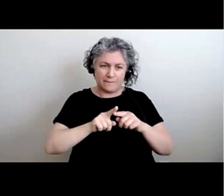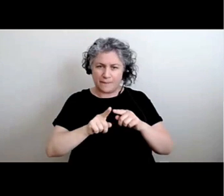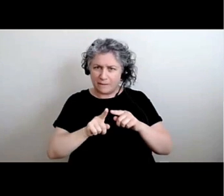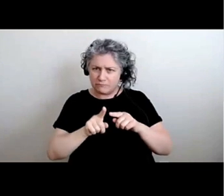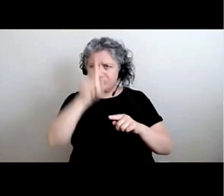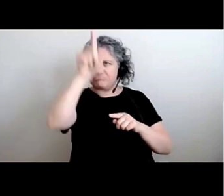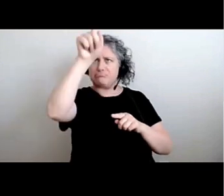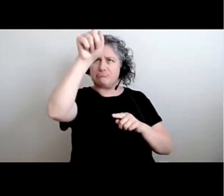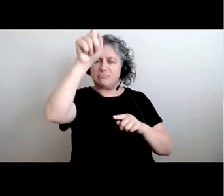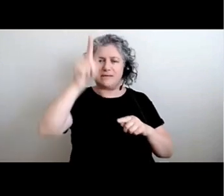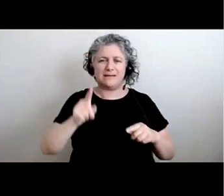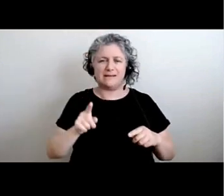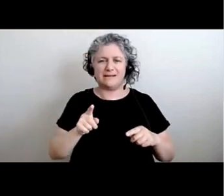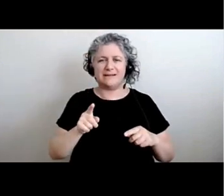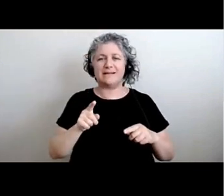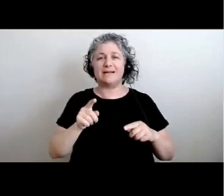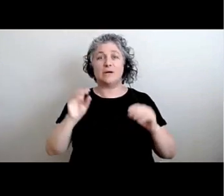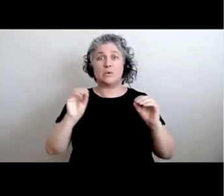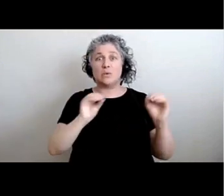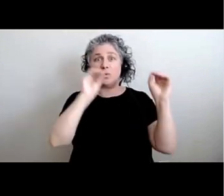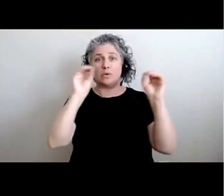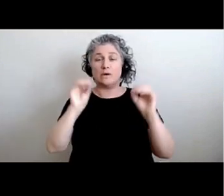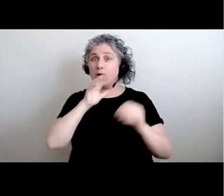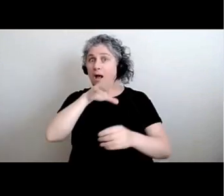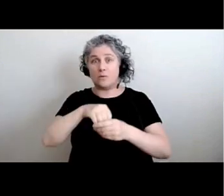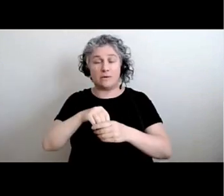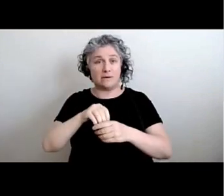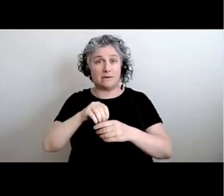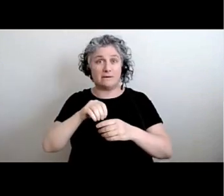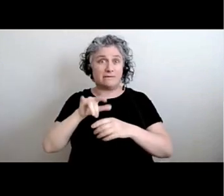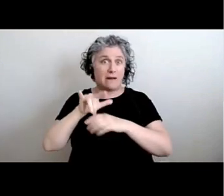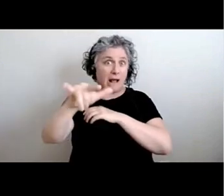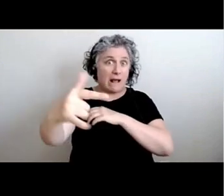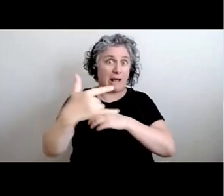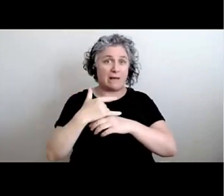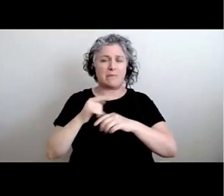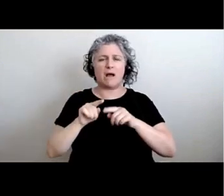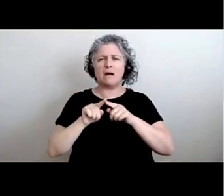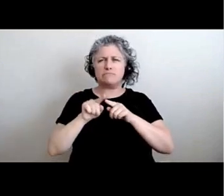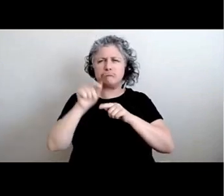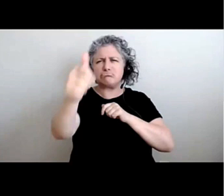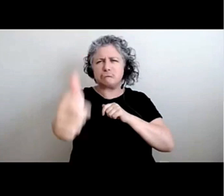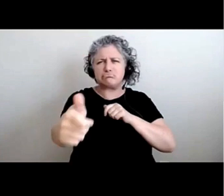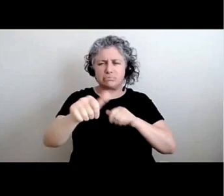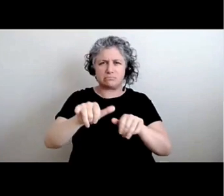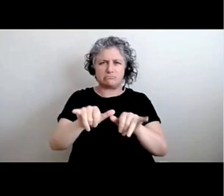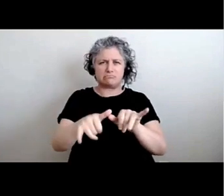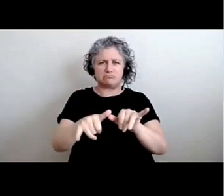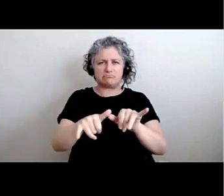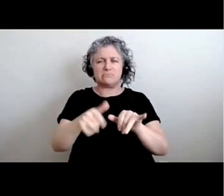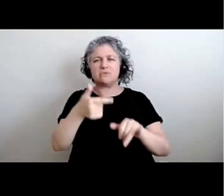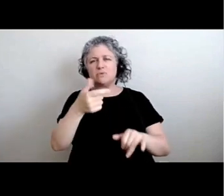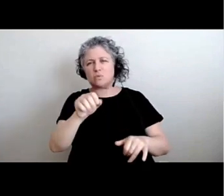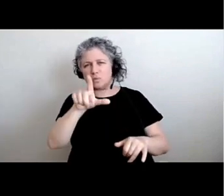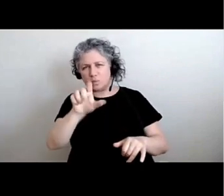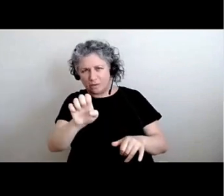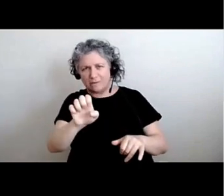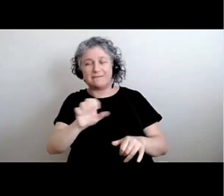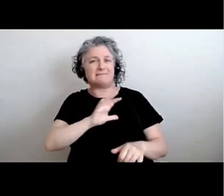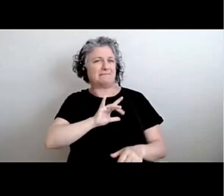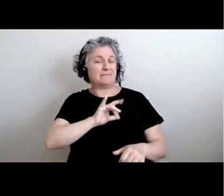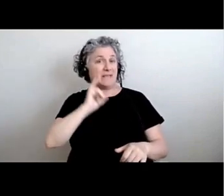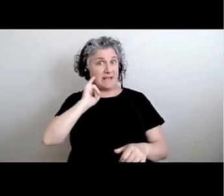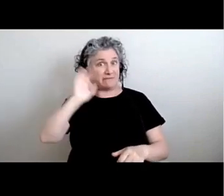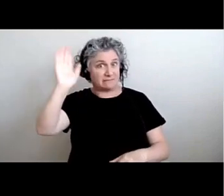It's not even counting the flying or anything else. So different distances we cover. And if we ever do showcases in the future and you want to